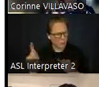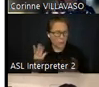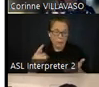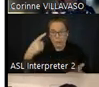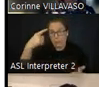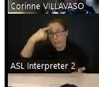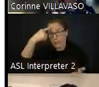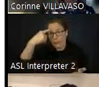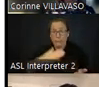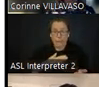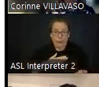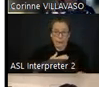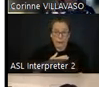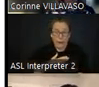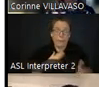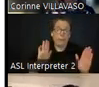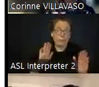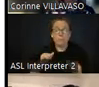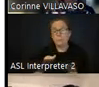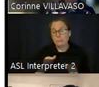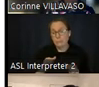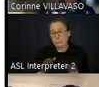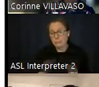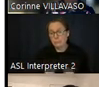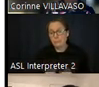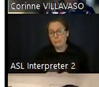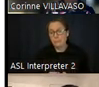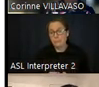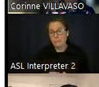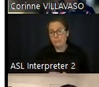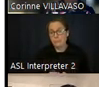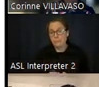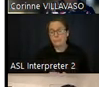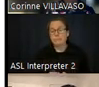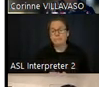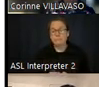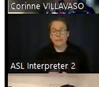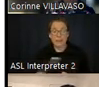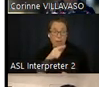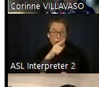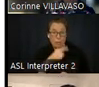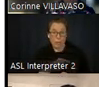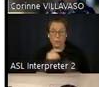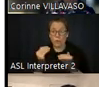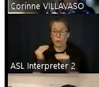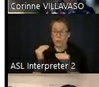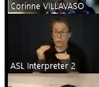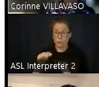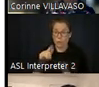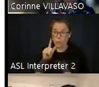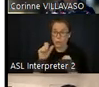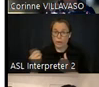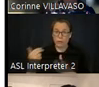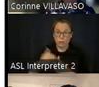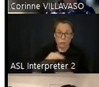didn't actually get said, but considering the restrictions, I don't know if it would be